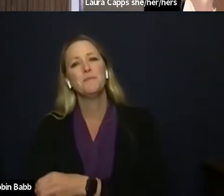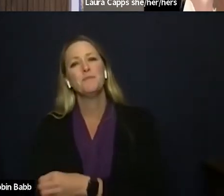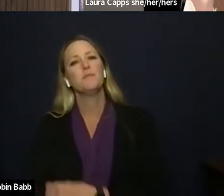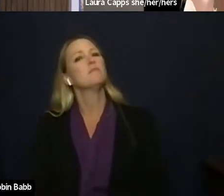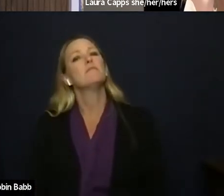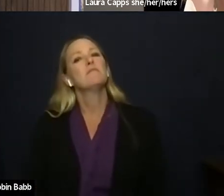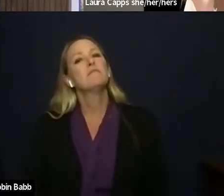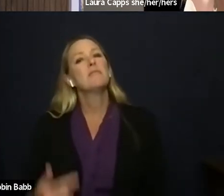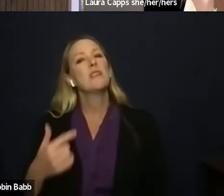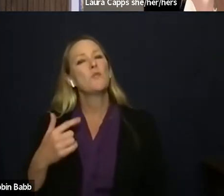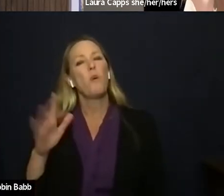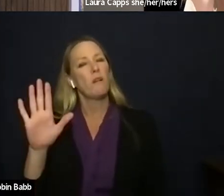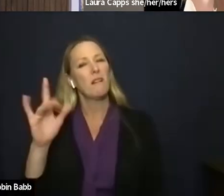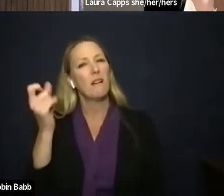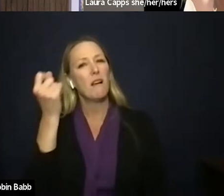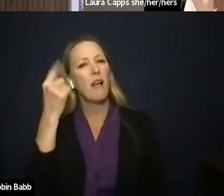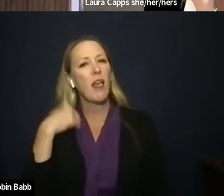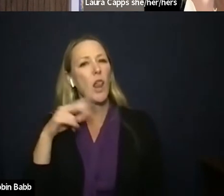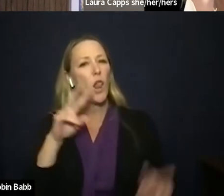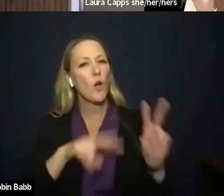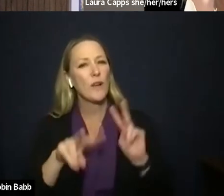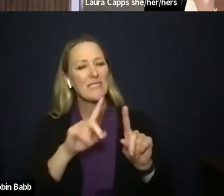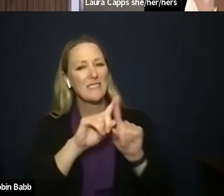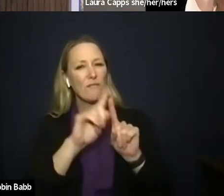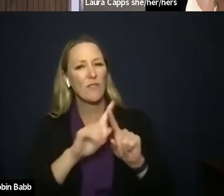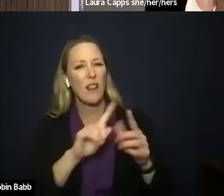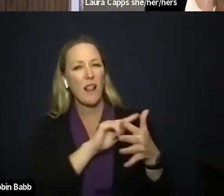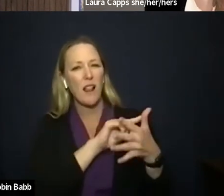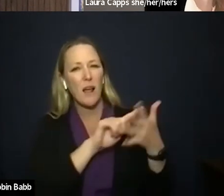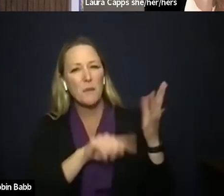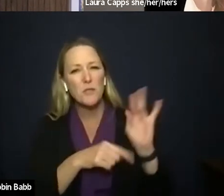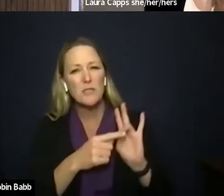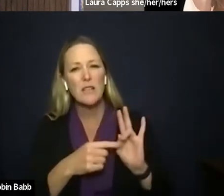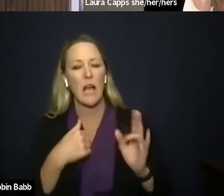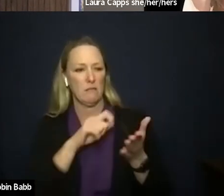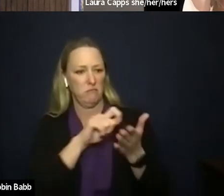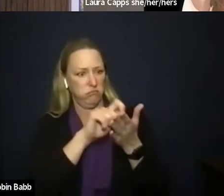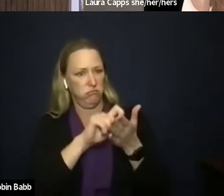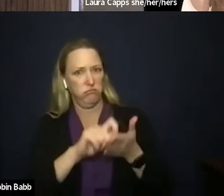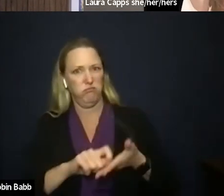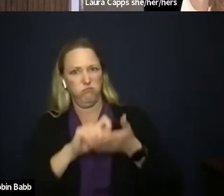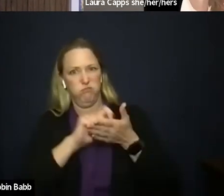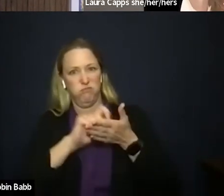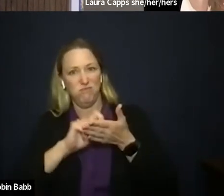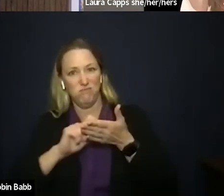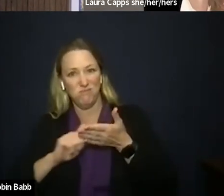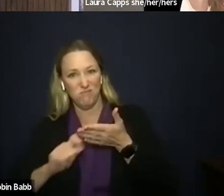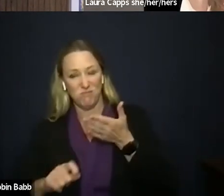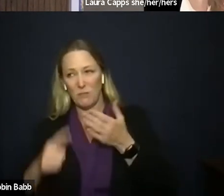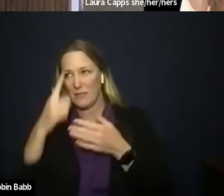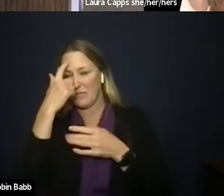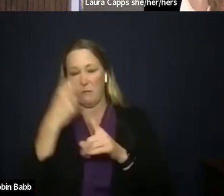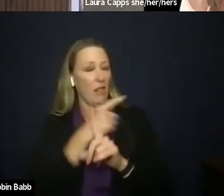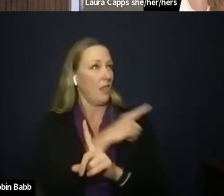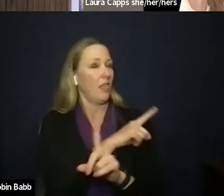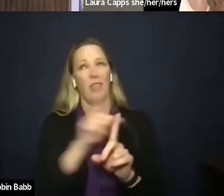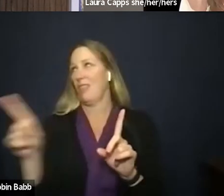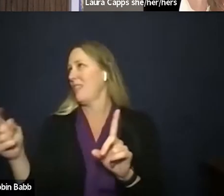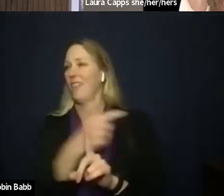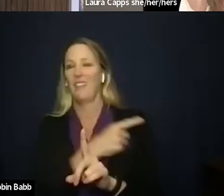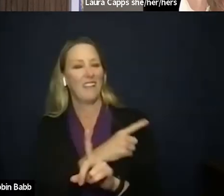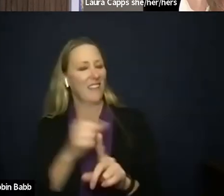but as i looked at the scenarios as i thought i wrote several notes because my thoughts have just kind of been all over the place to say is